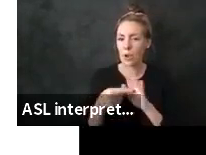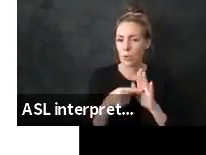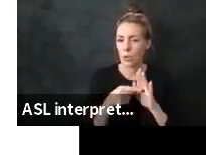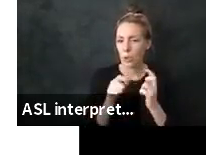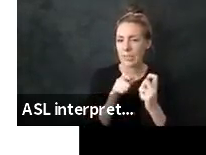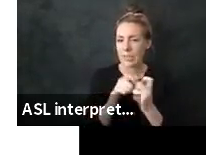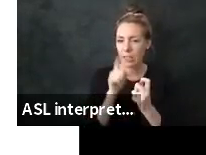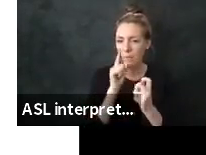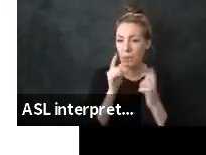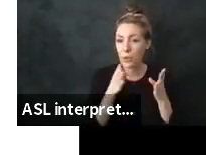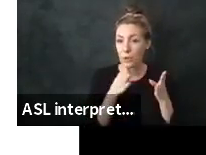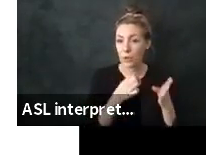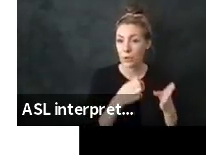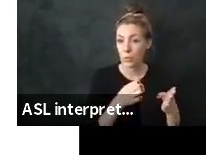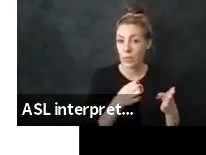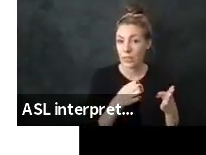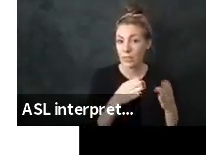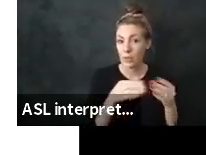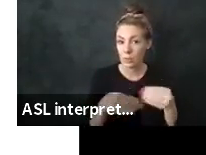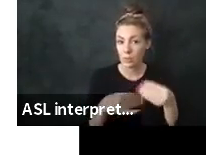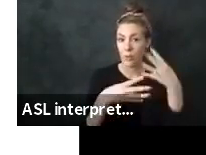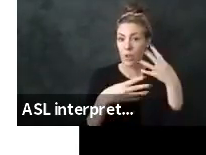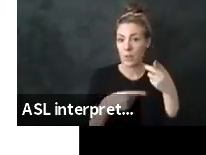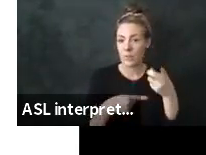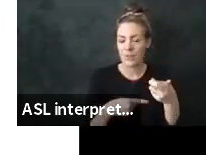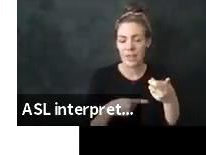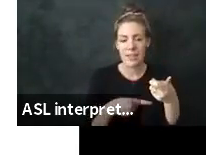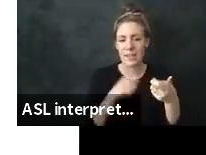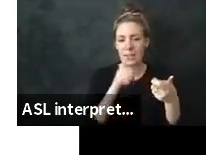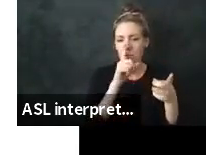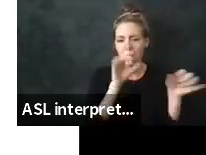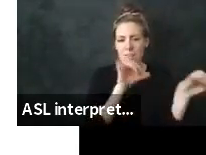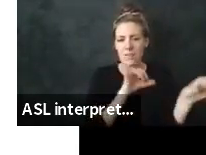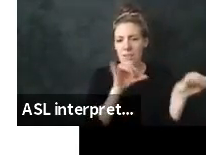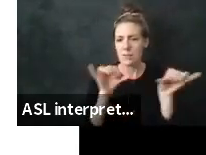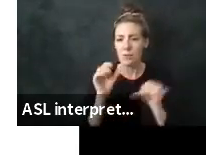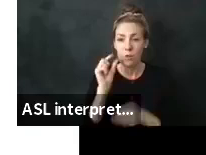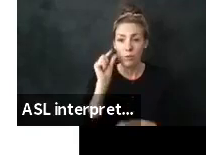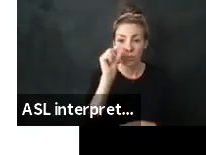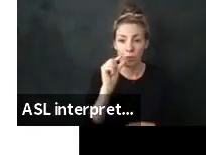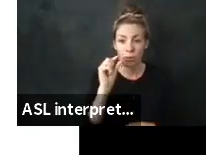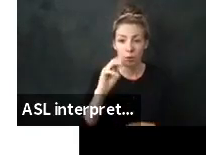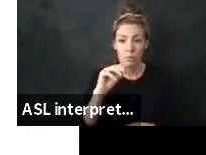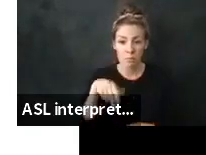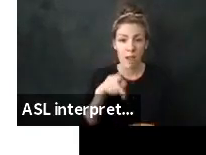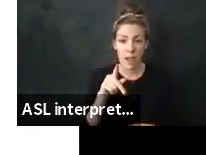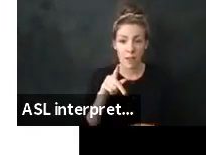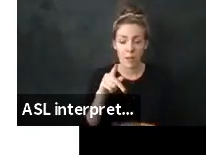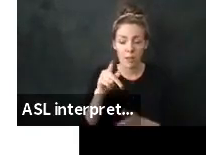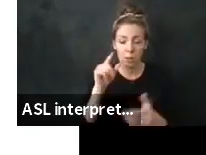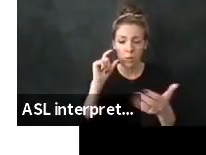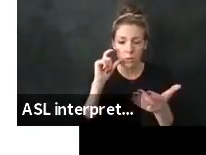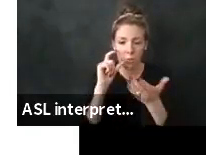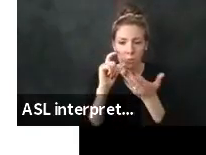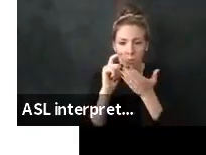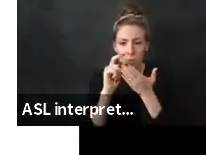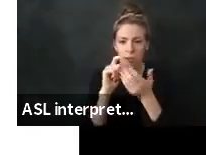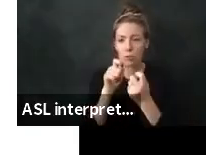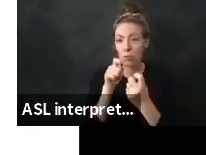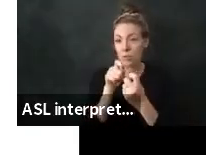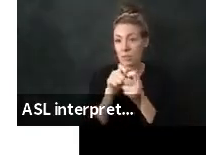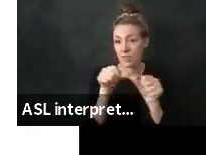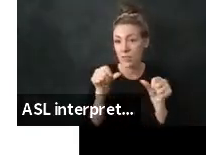you can bring up this interactive review map. It works very similar to Google Maps, and you can zoom in very closely to particular